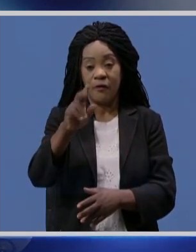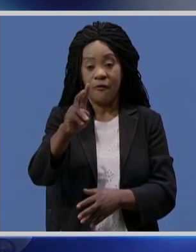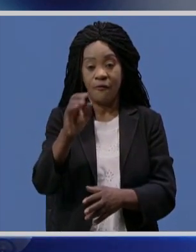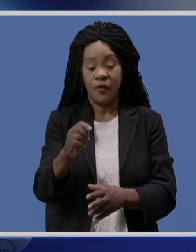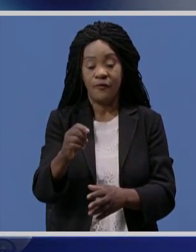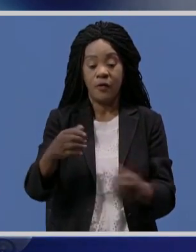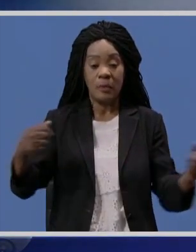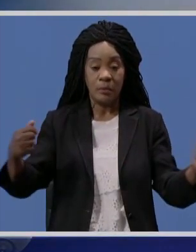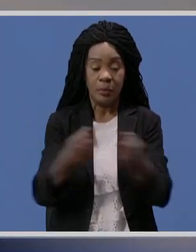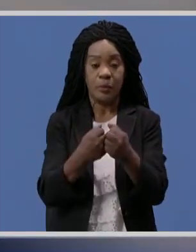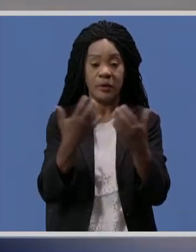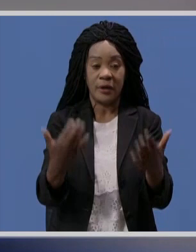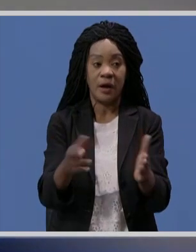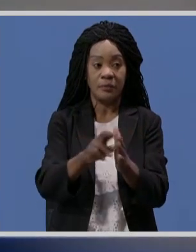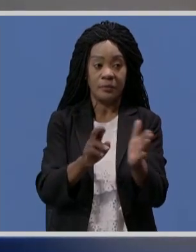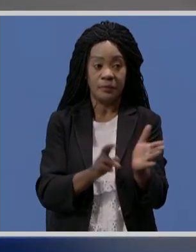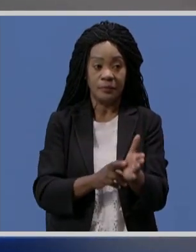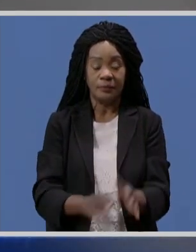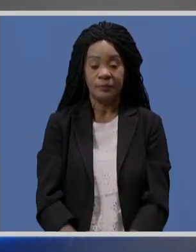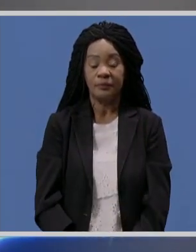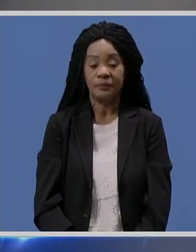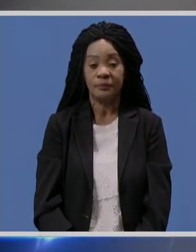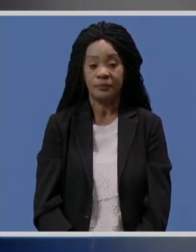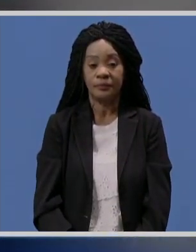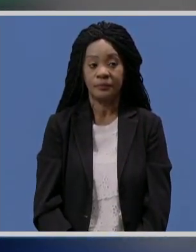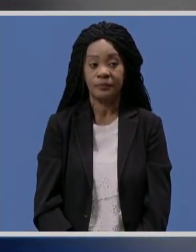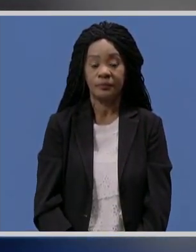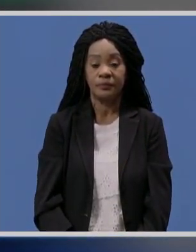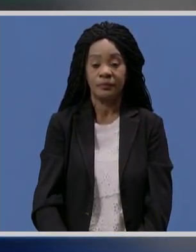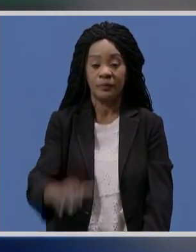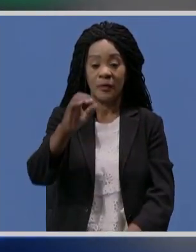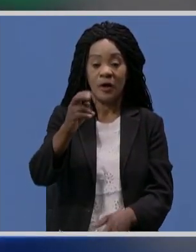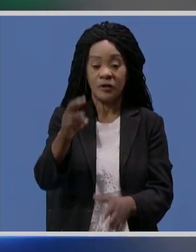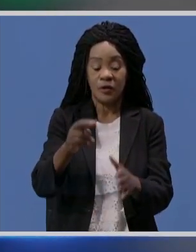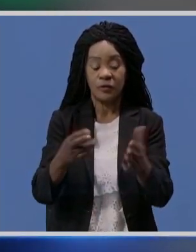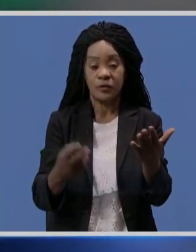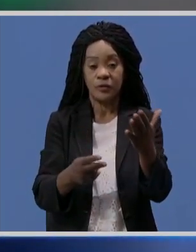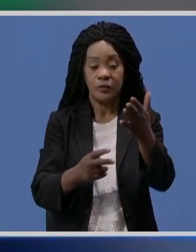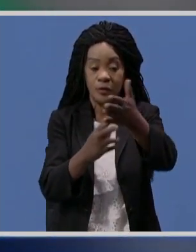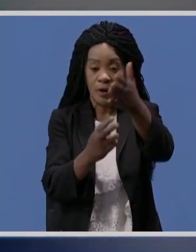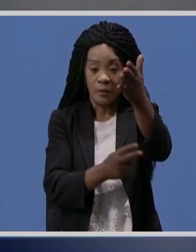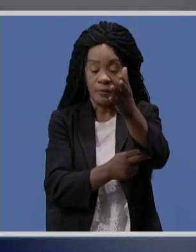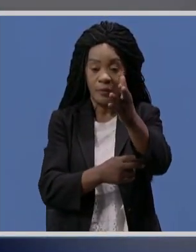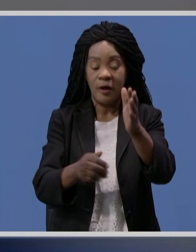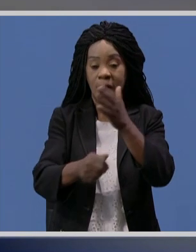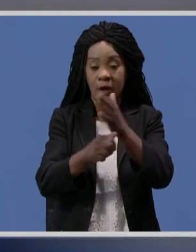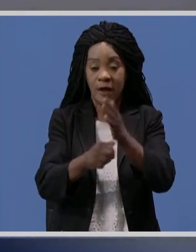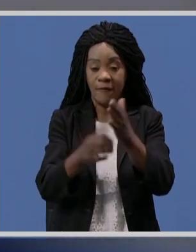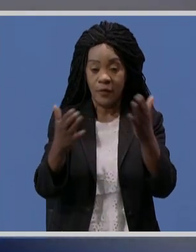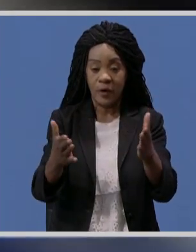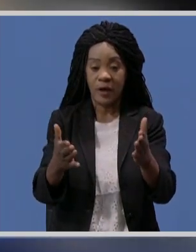reports. Five people have died in a road traffic accident which happened on Chirundu Kafue Road at Kapilingo's area in Chirundu